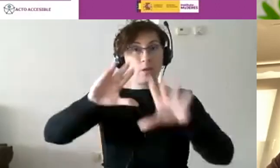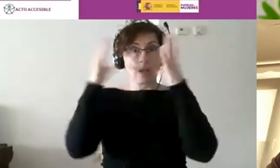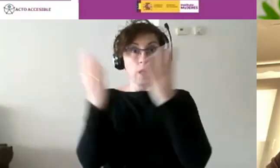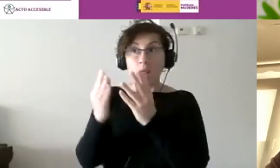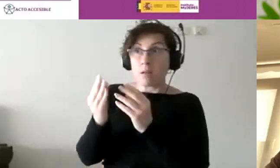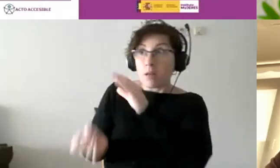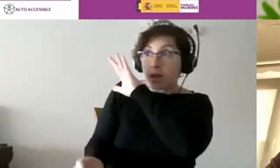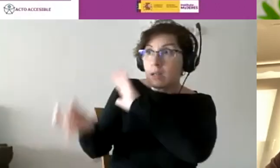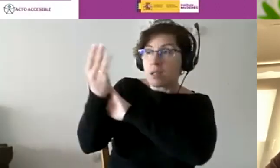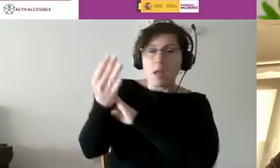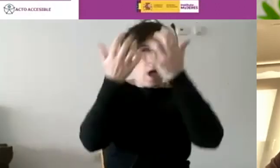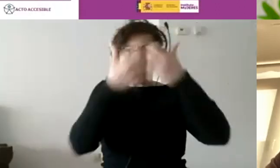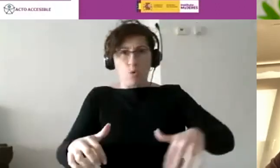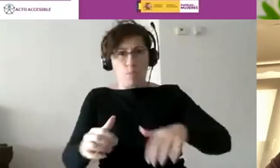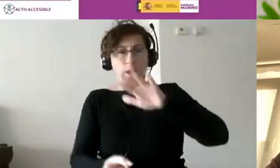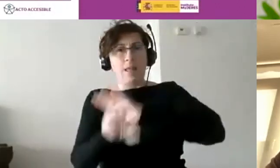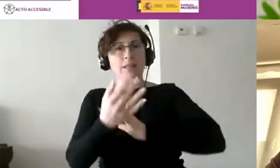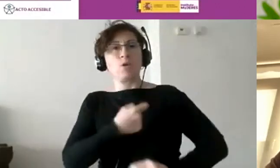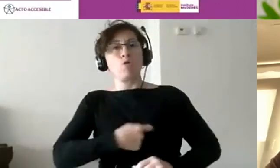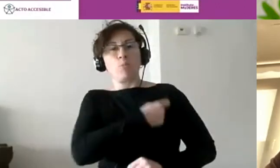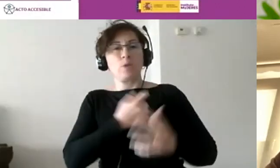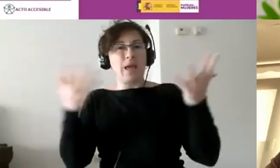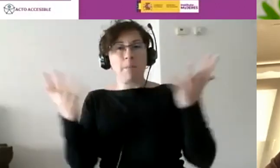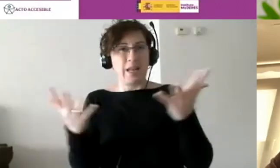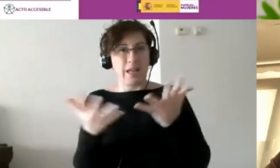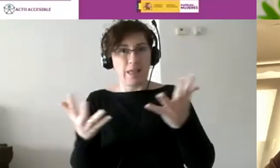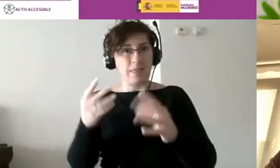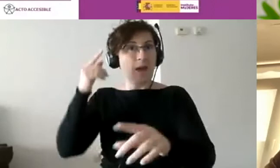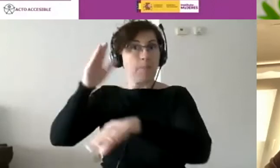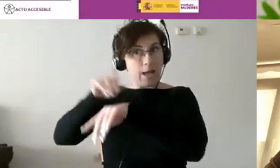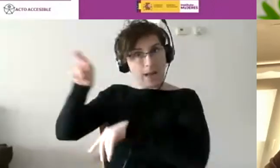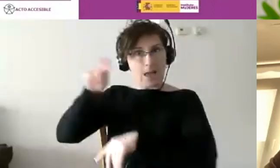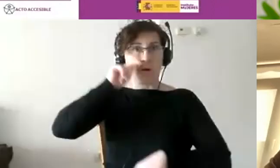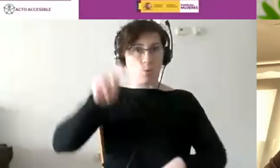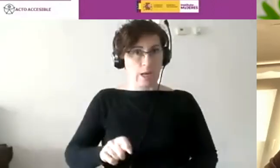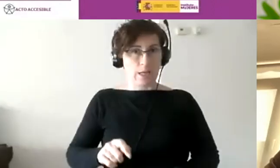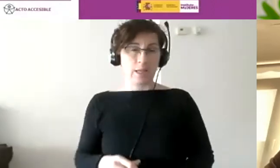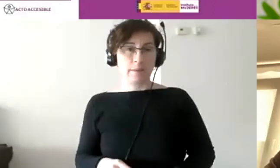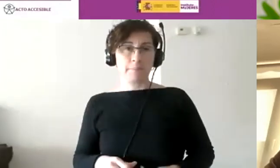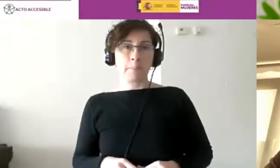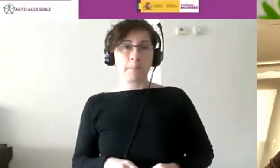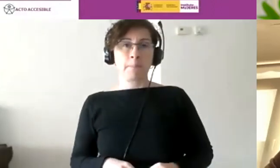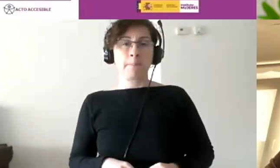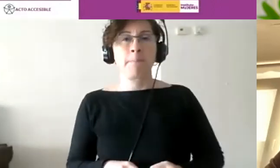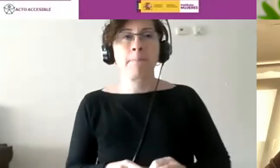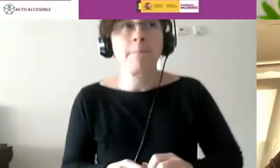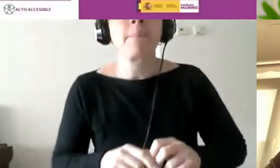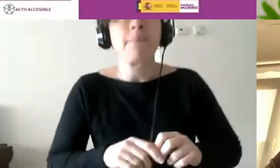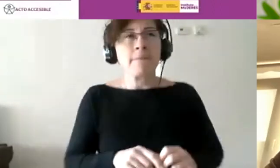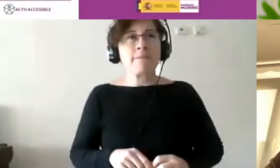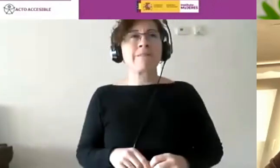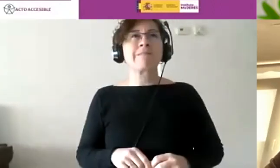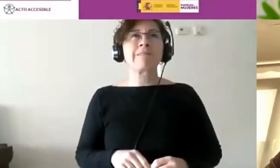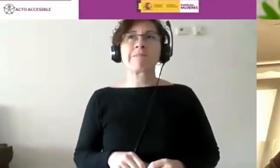International Cooperation Commission, and we constituted the Emergency Commission for